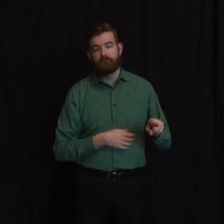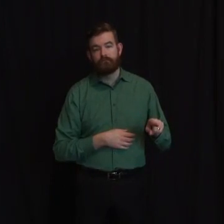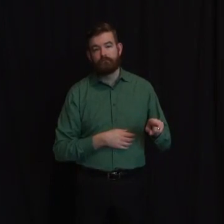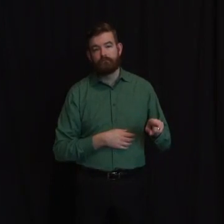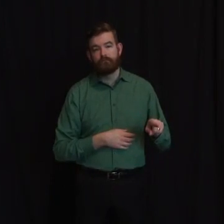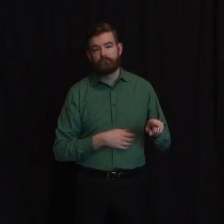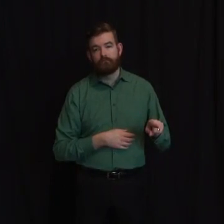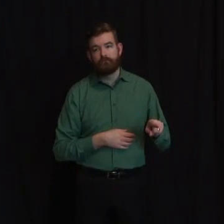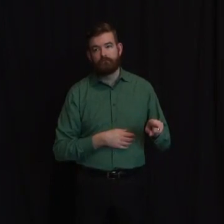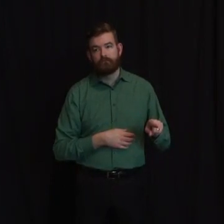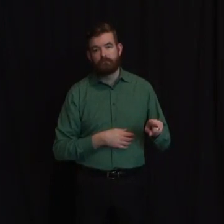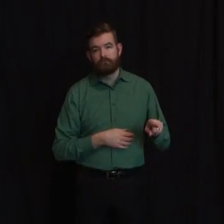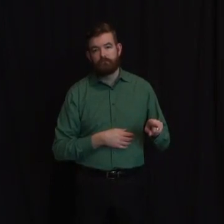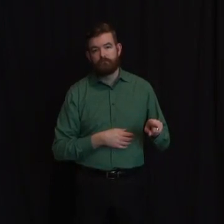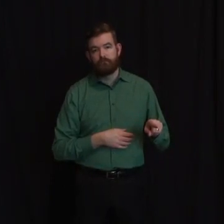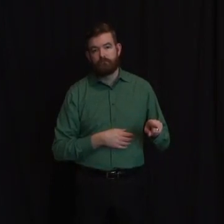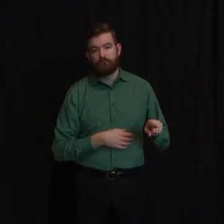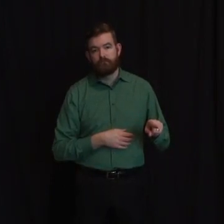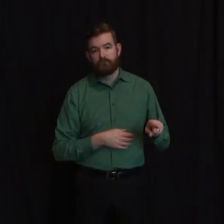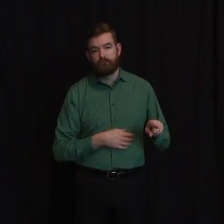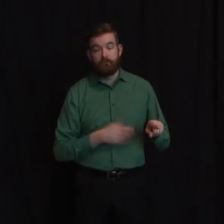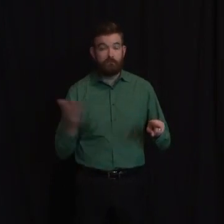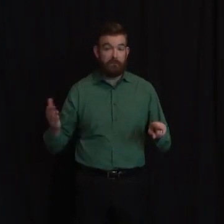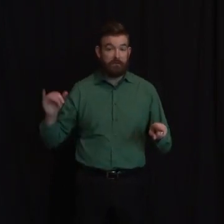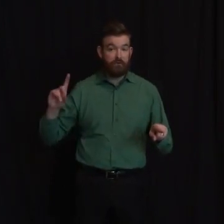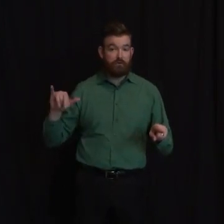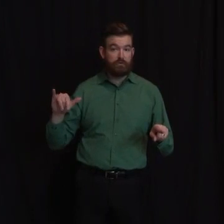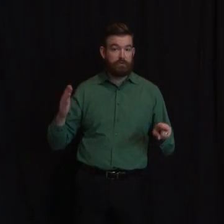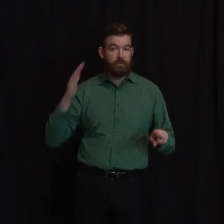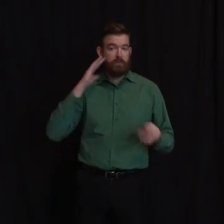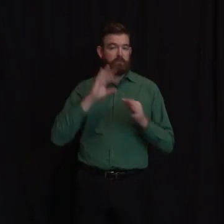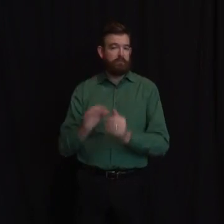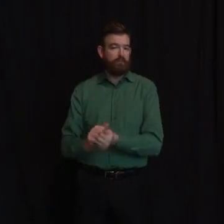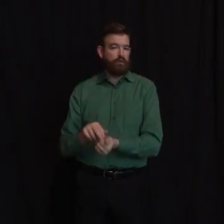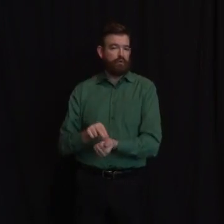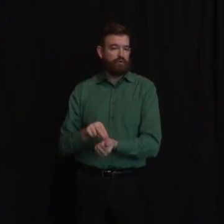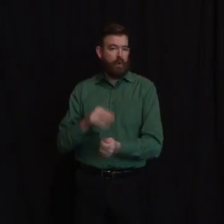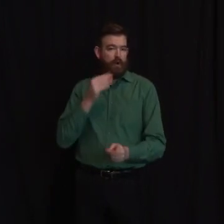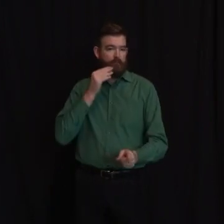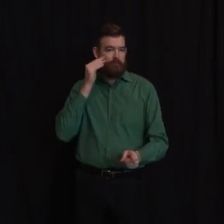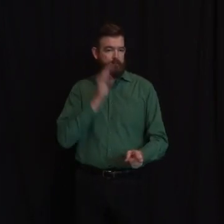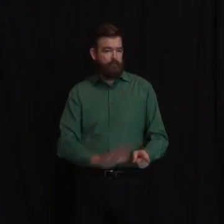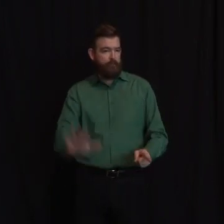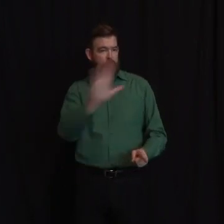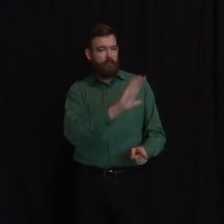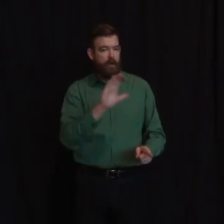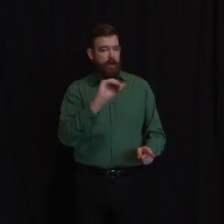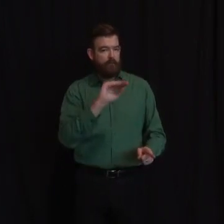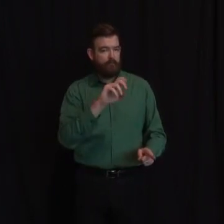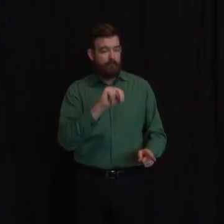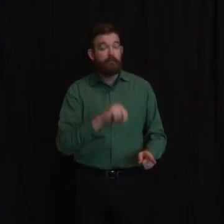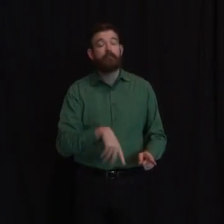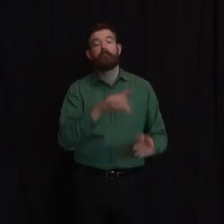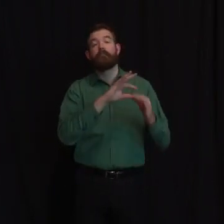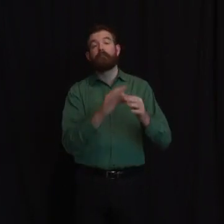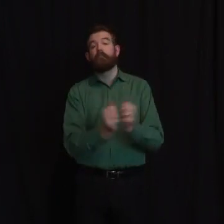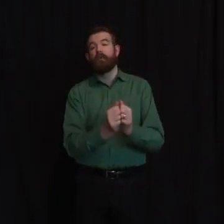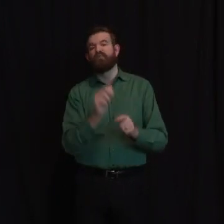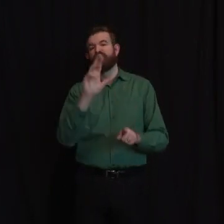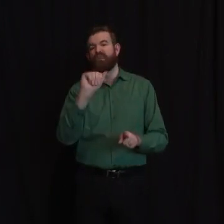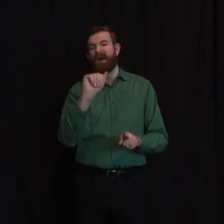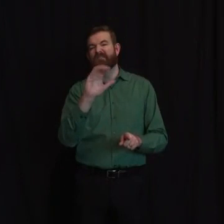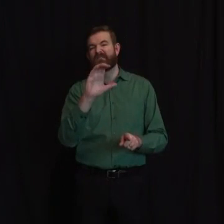can. I will say this on racial data, we're going to endeavor to get as granular